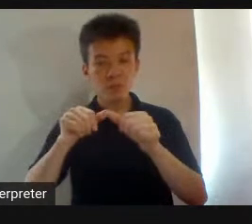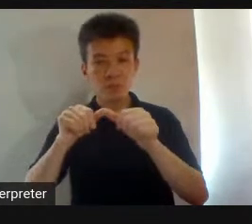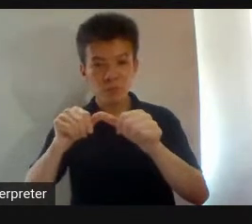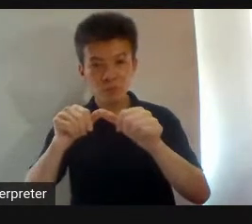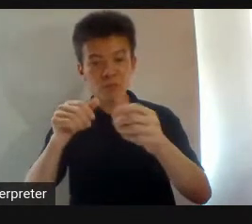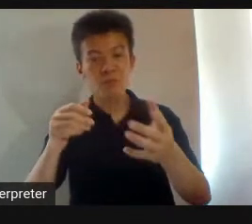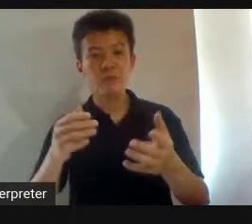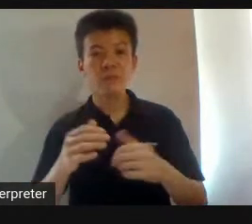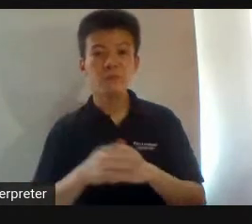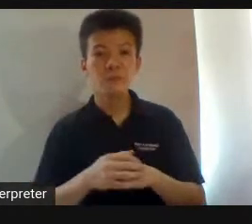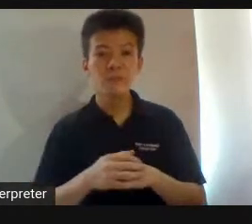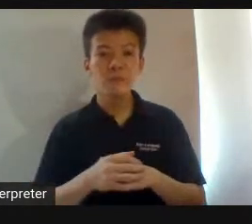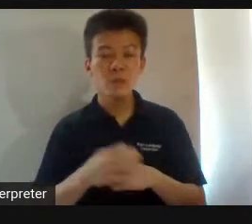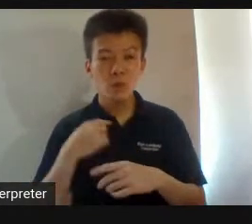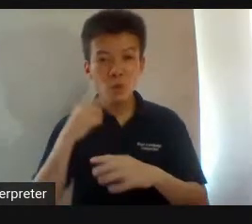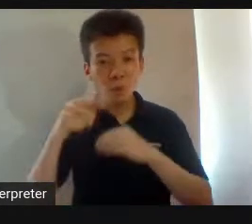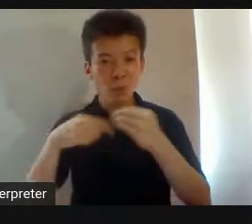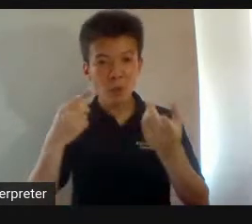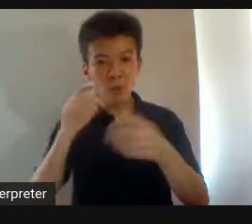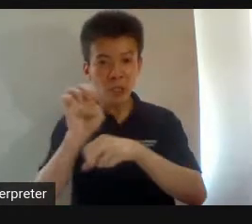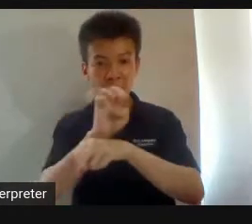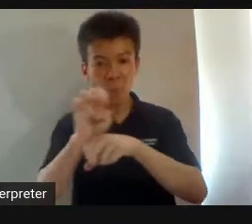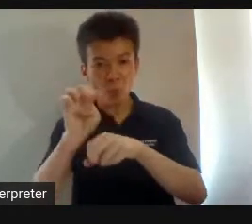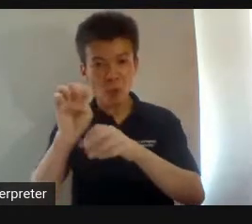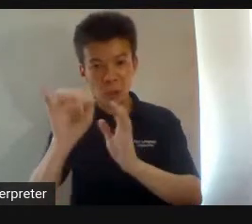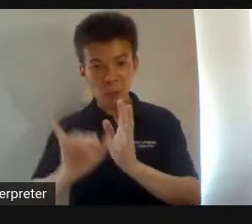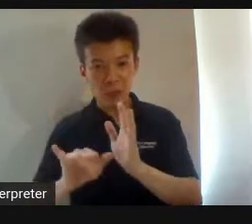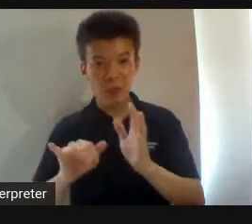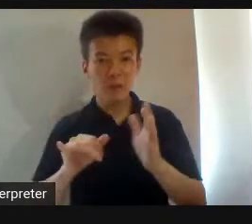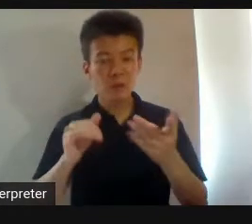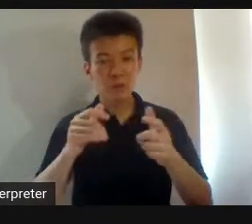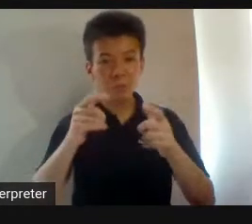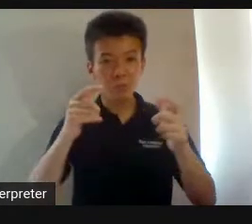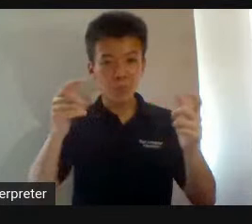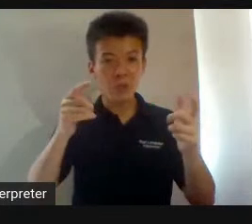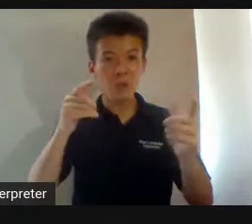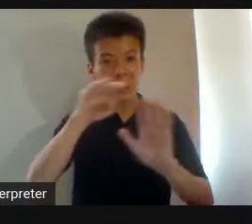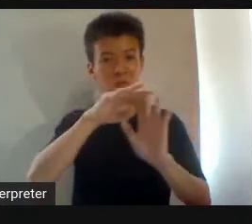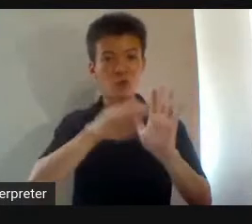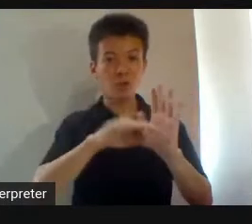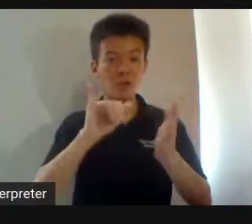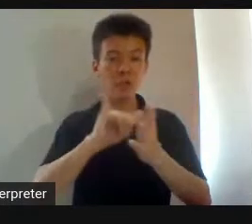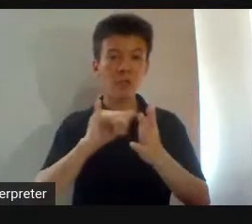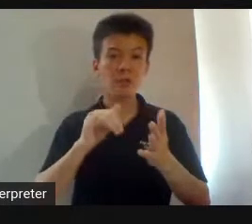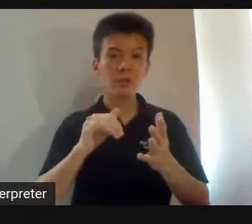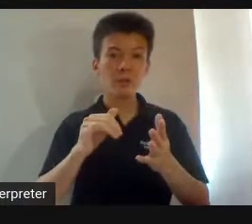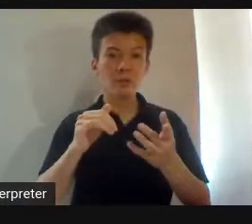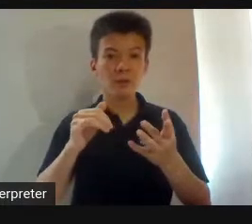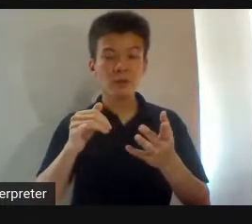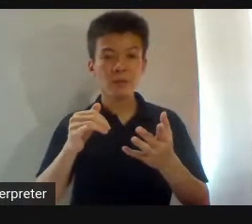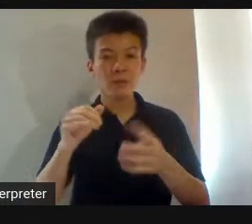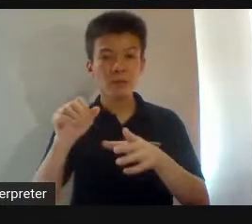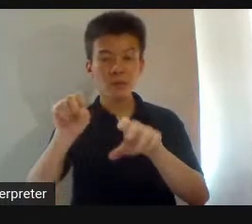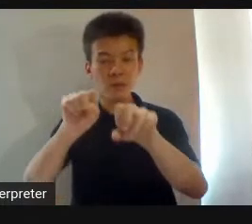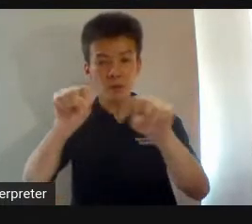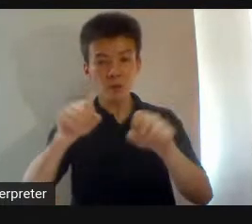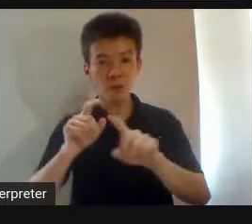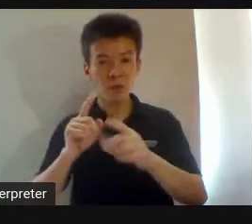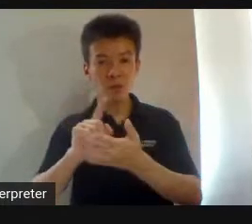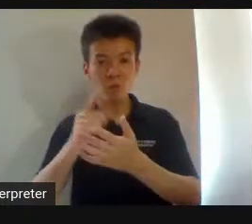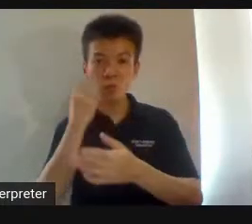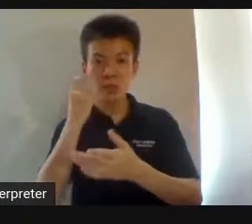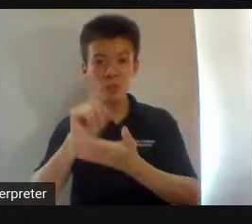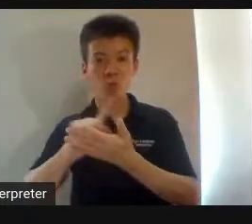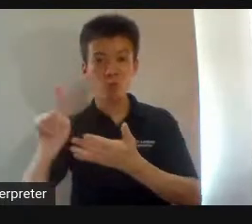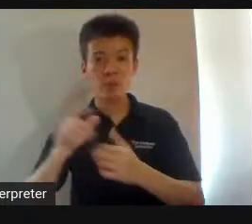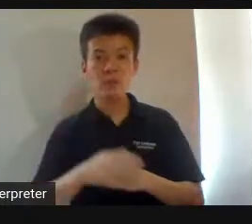and, we talk about employability and, bigger agendas that have come to fruition in recent weeks, more prominently maybe in